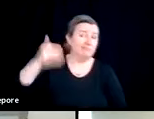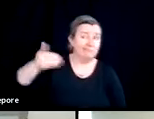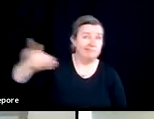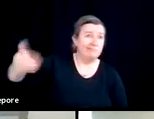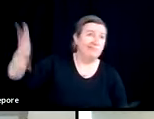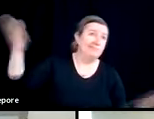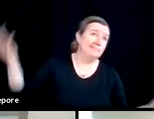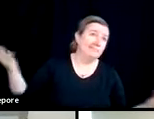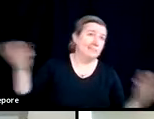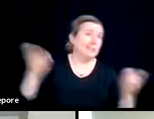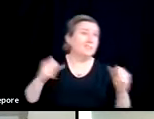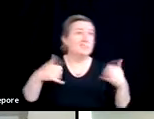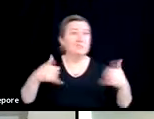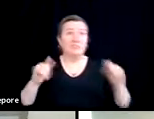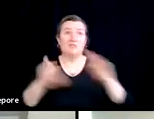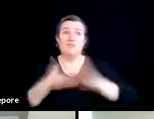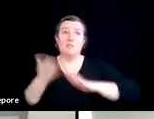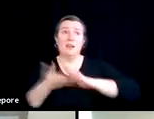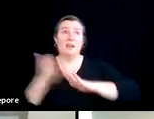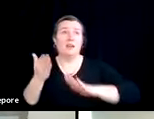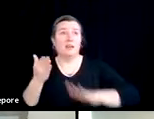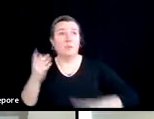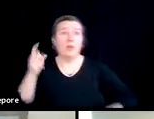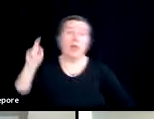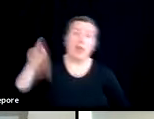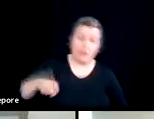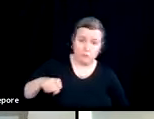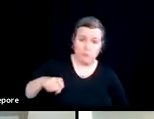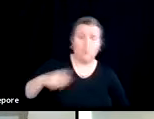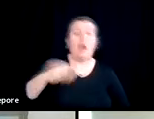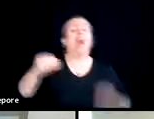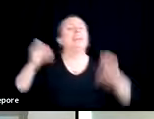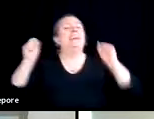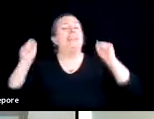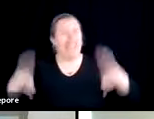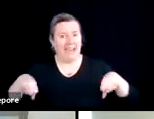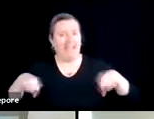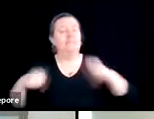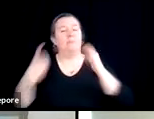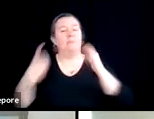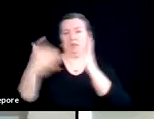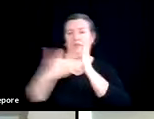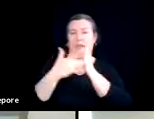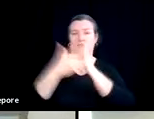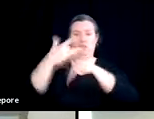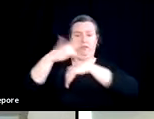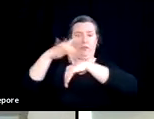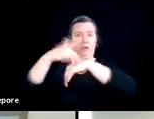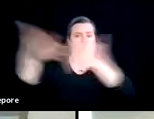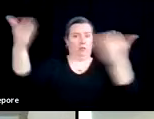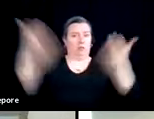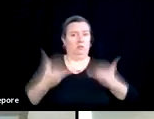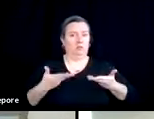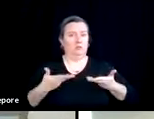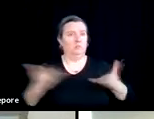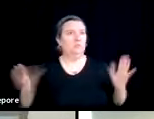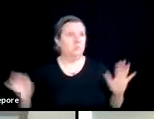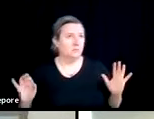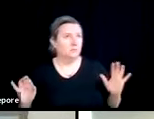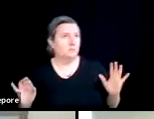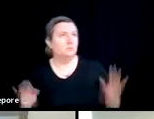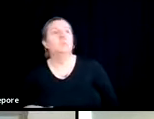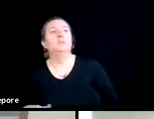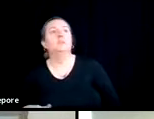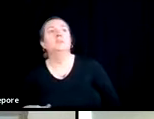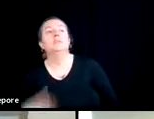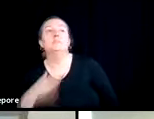not just that we have to do it, but that we're able to do it. I haven't changed my opinion yet, Elise. I'm confident that